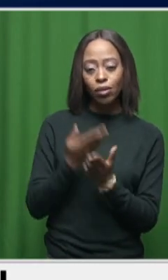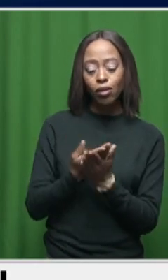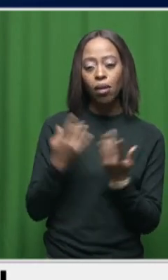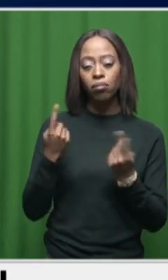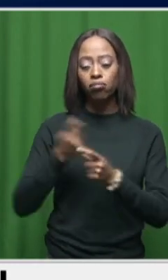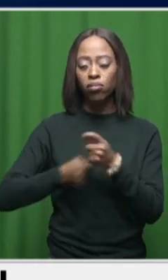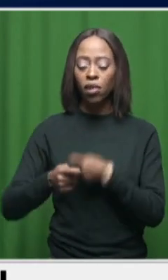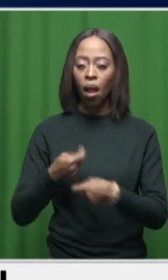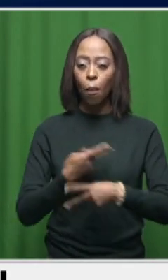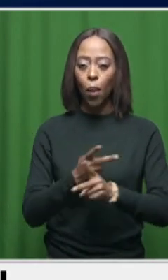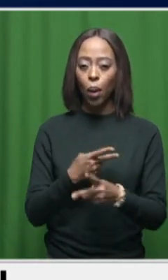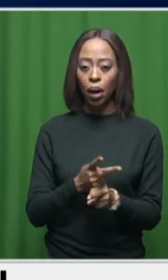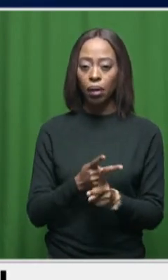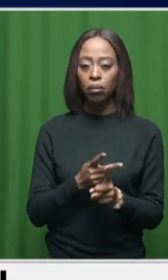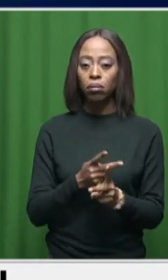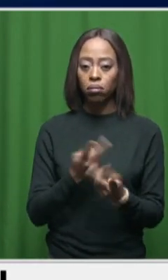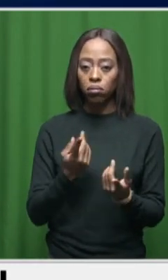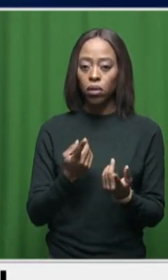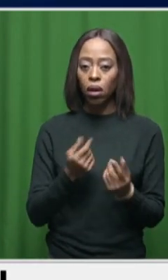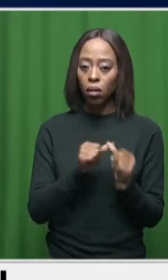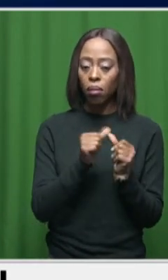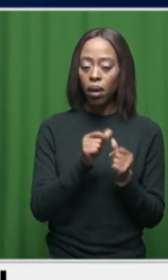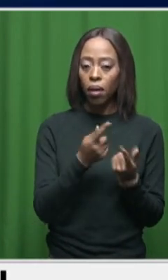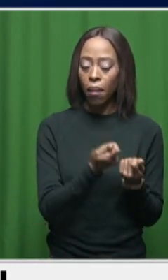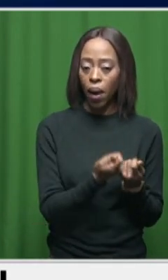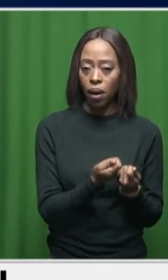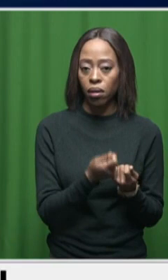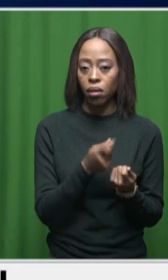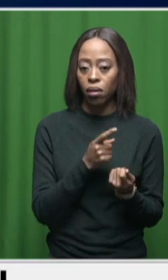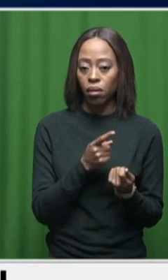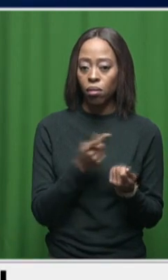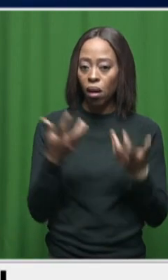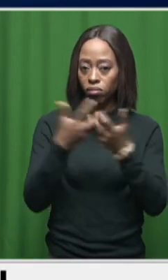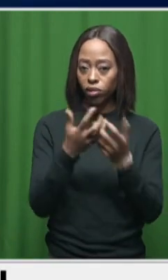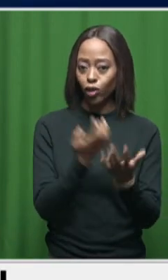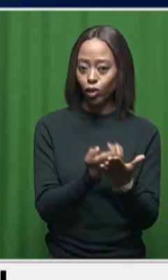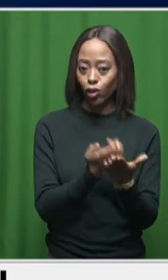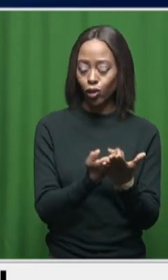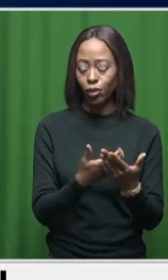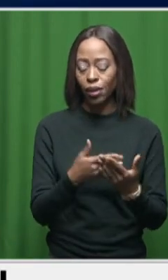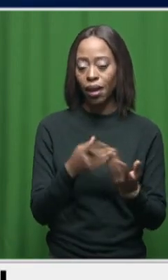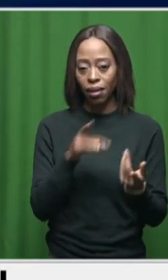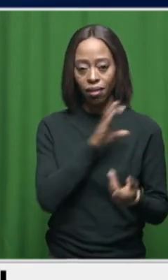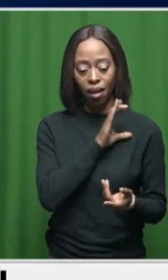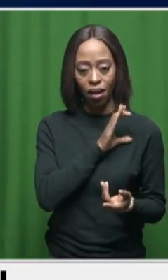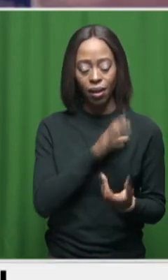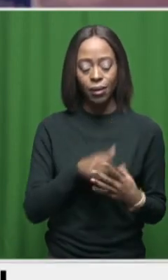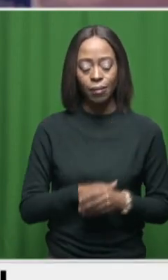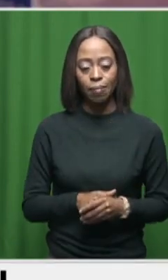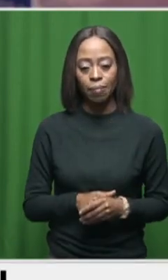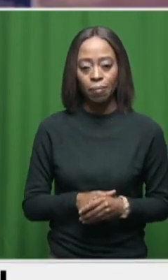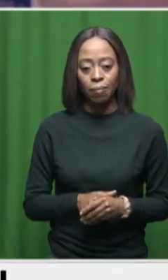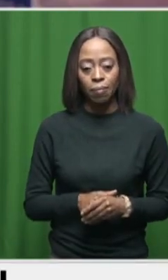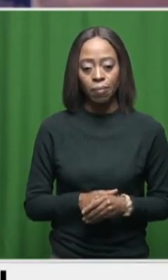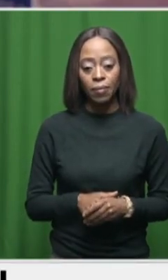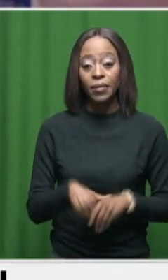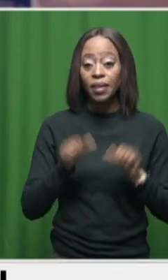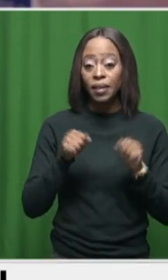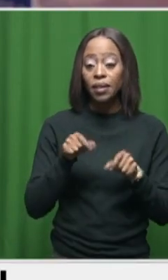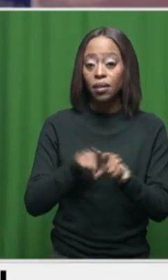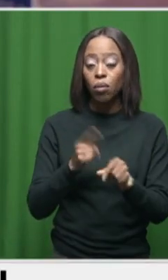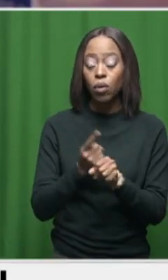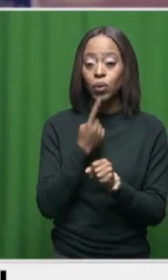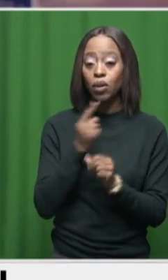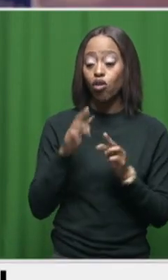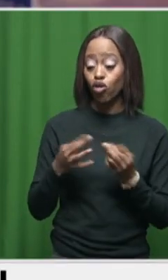sell a product at a better price. Right. You've got to try and keep it as economical as possible for the end user. You've made a good point there. I mean, you just mentioned